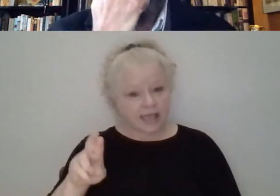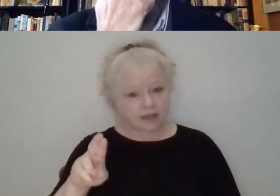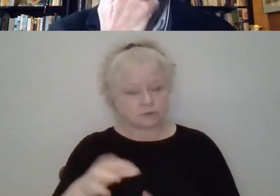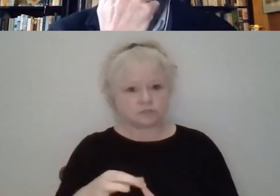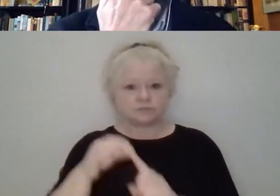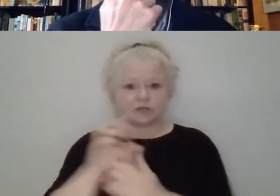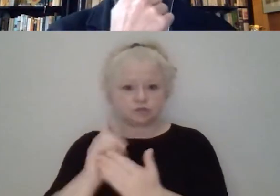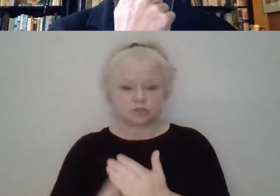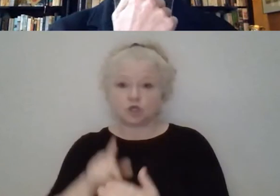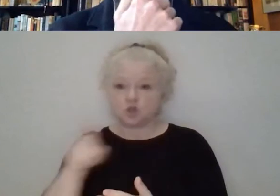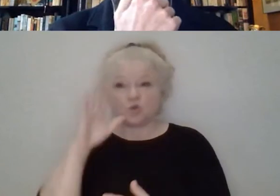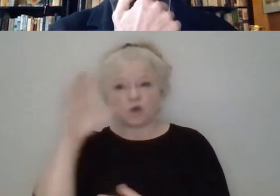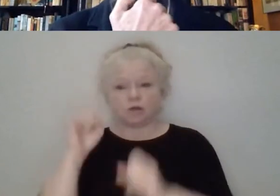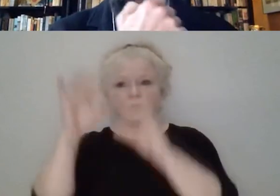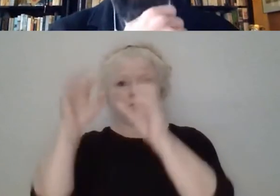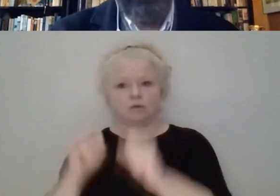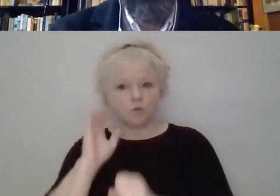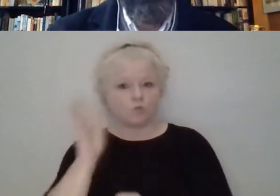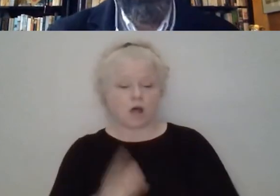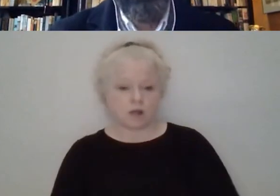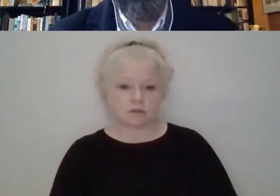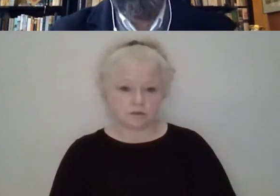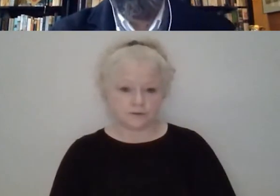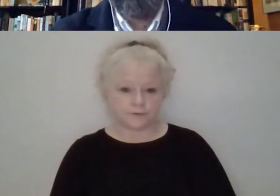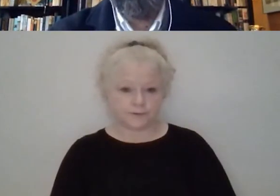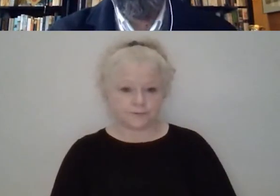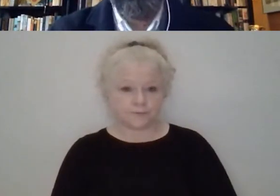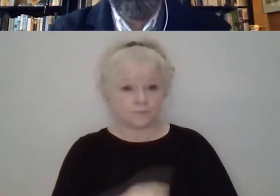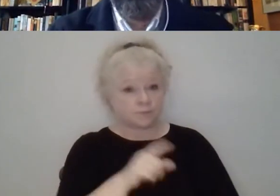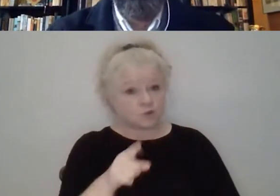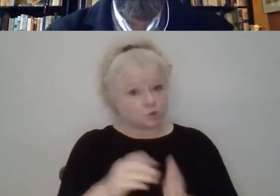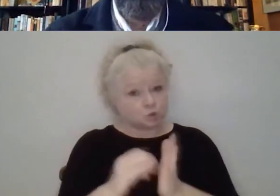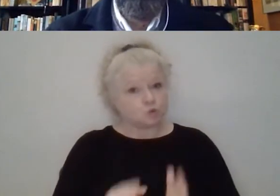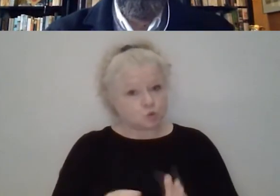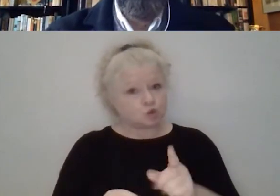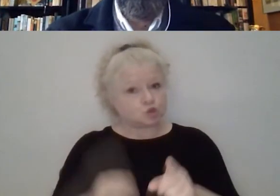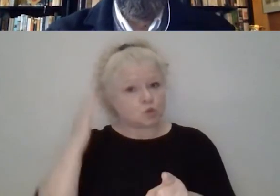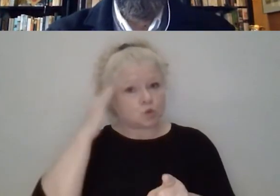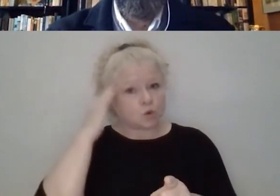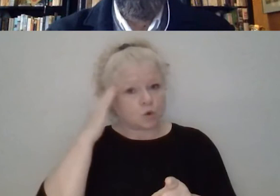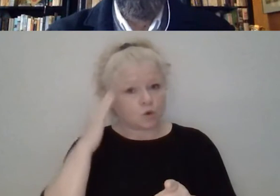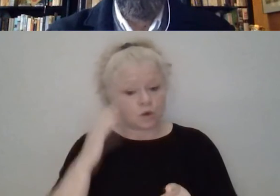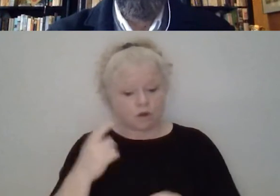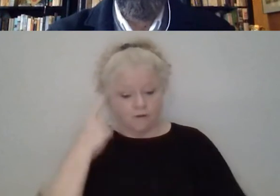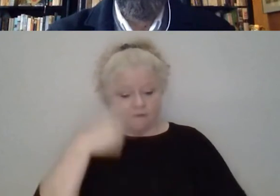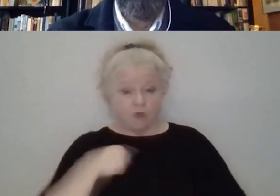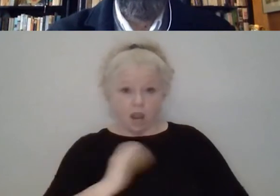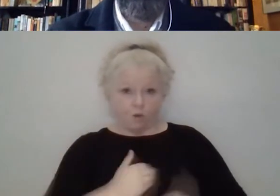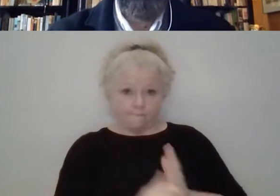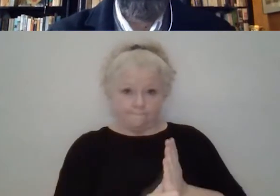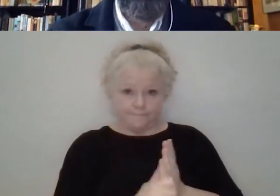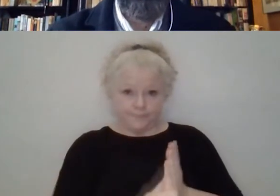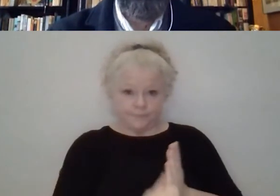going to be wowed by him. One thing as a student that you should know, that a lot of times for the magazine,